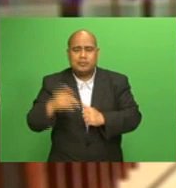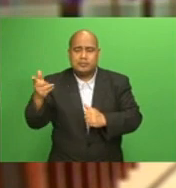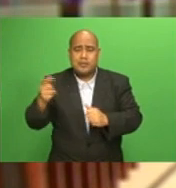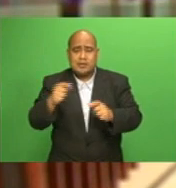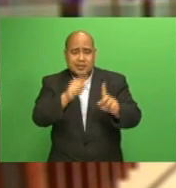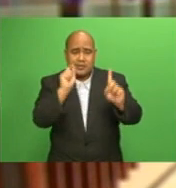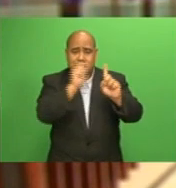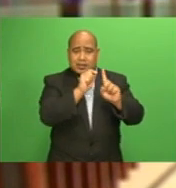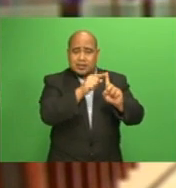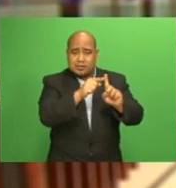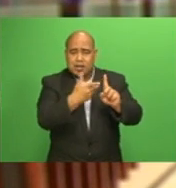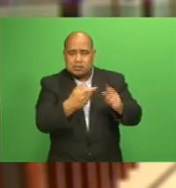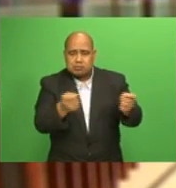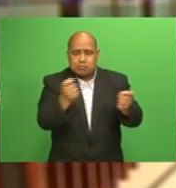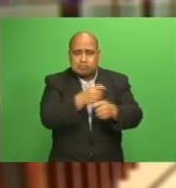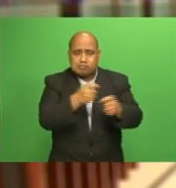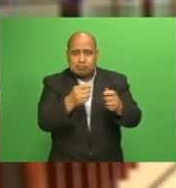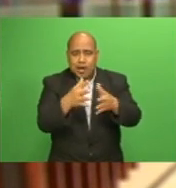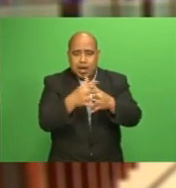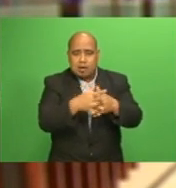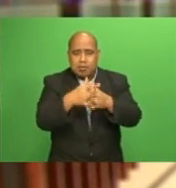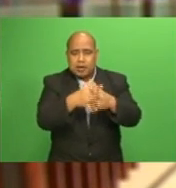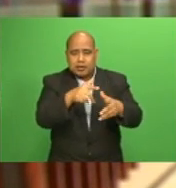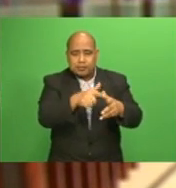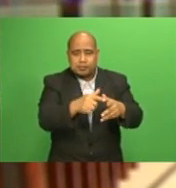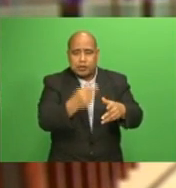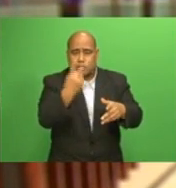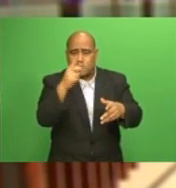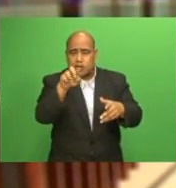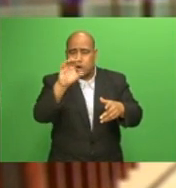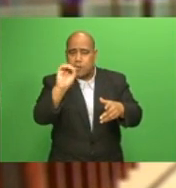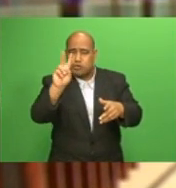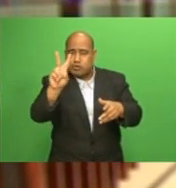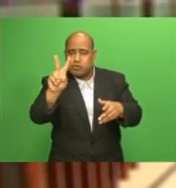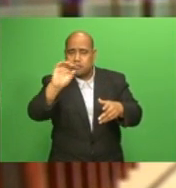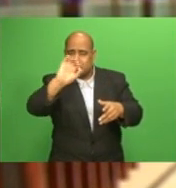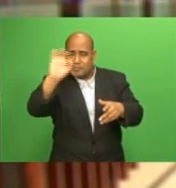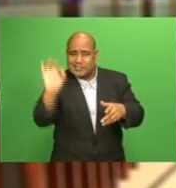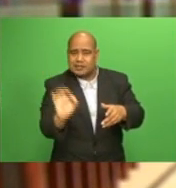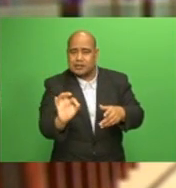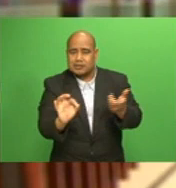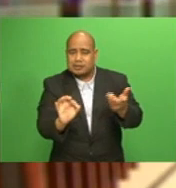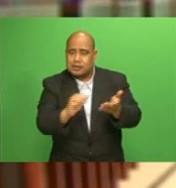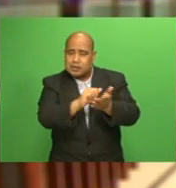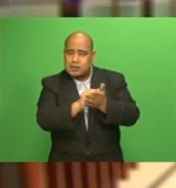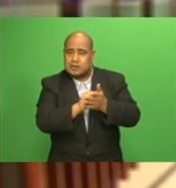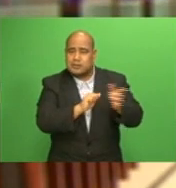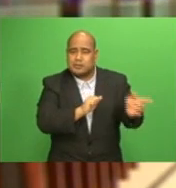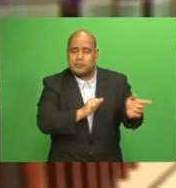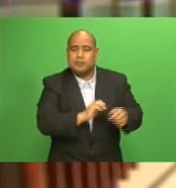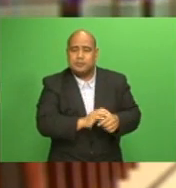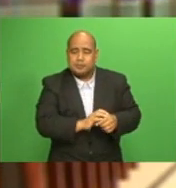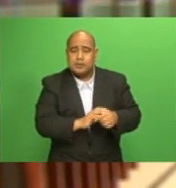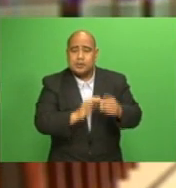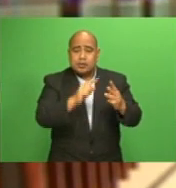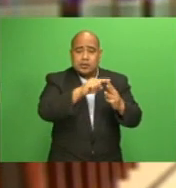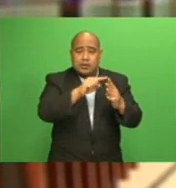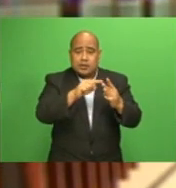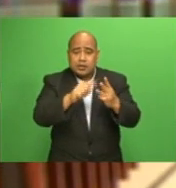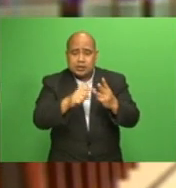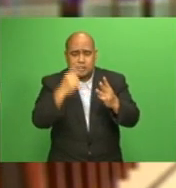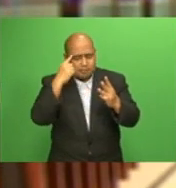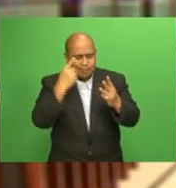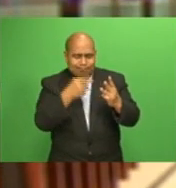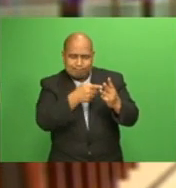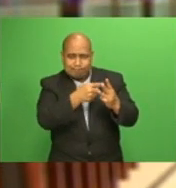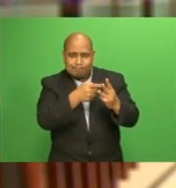to 0.25%. However, their economic projection, the Fed highlighted 3 concerns. Fed policymakers